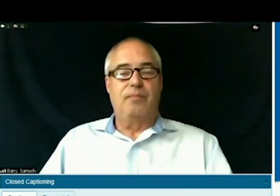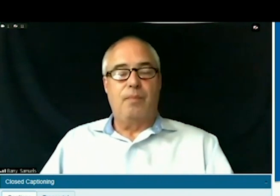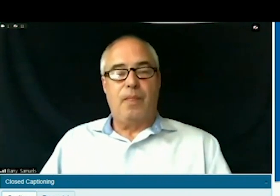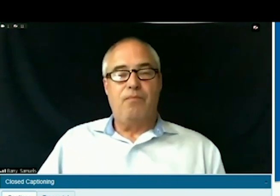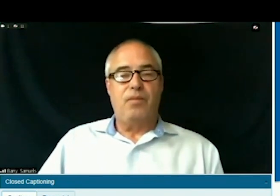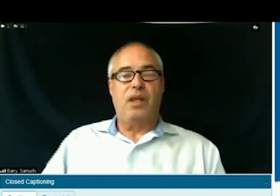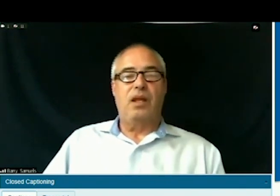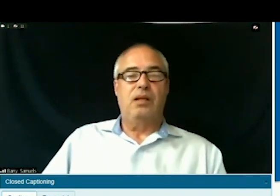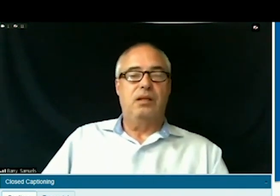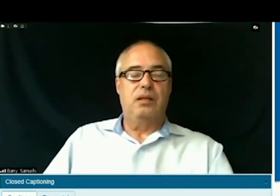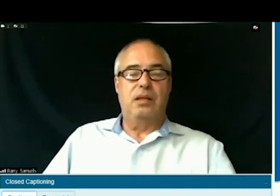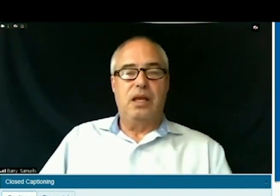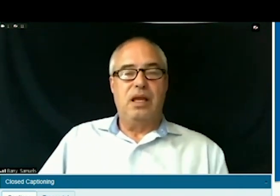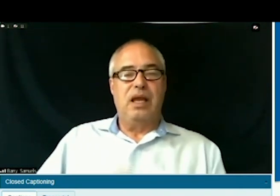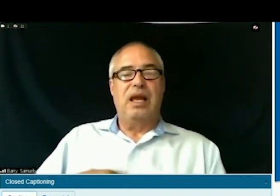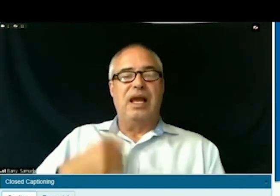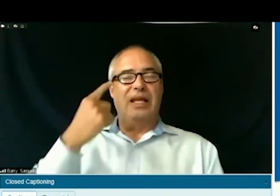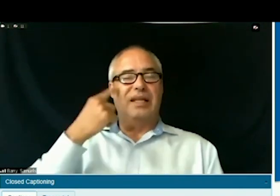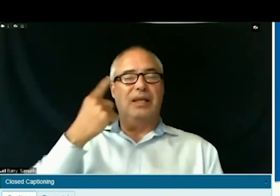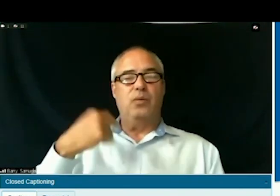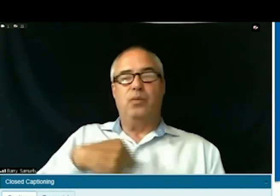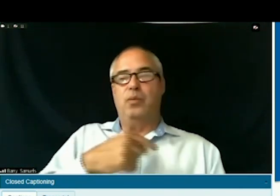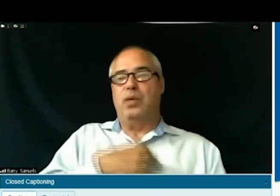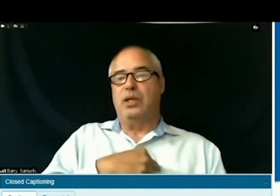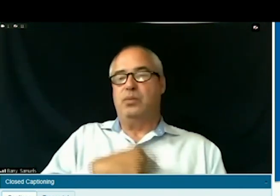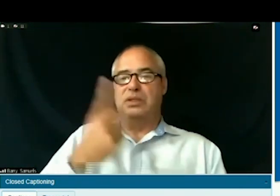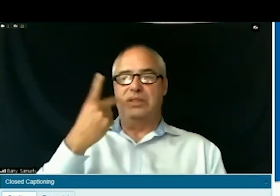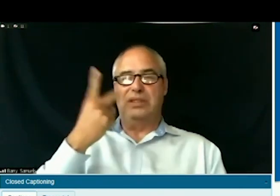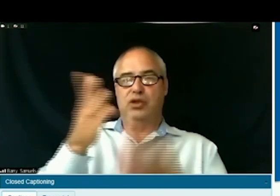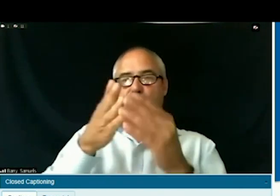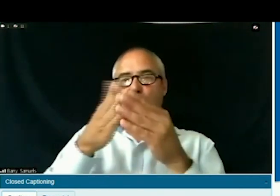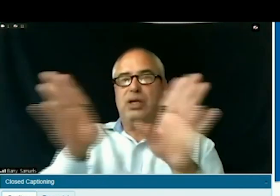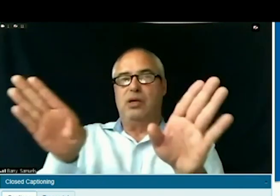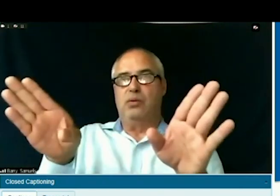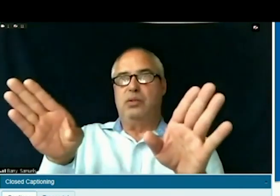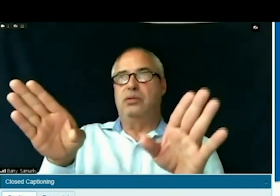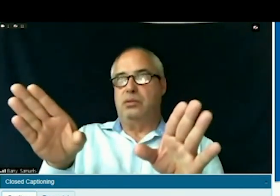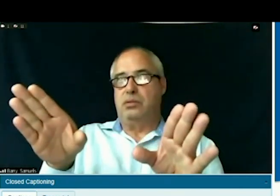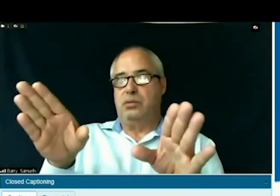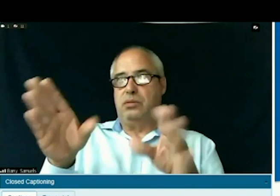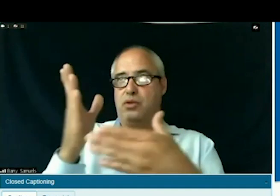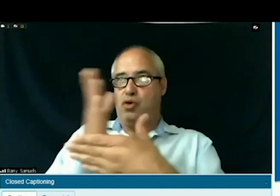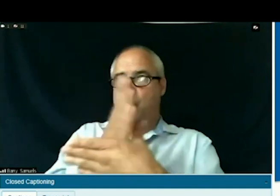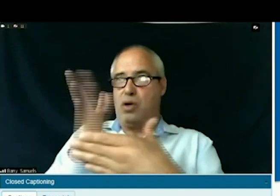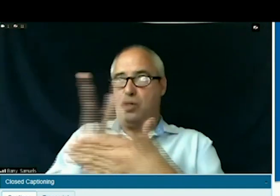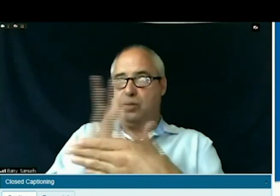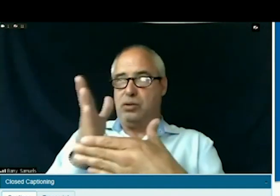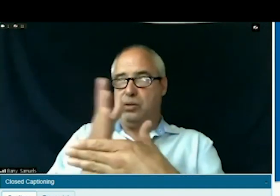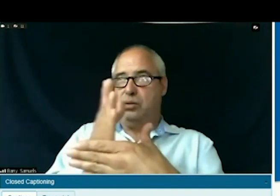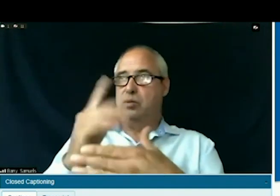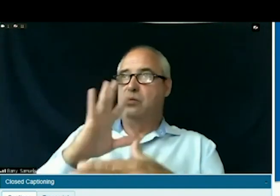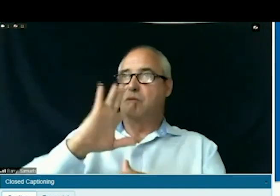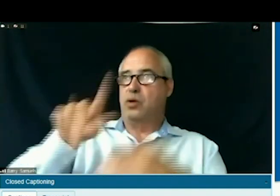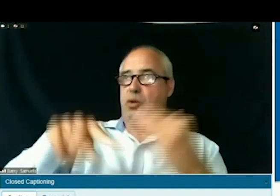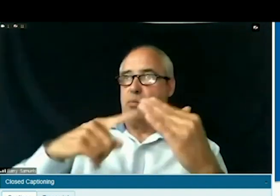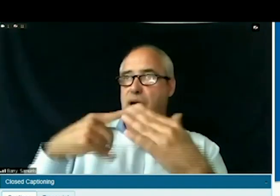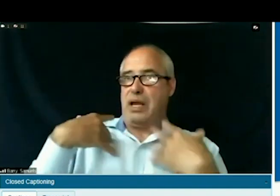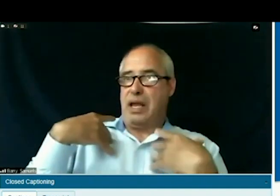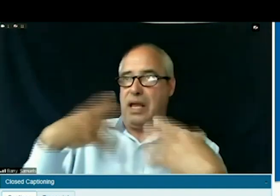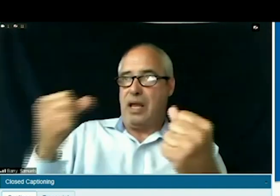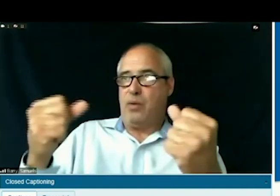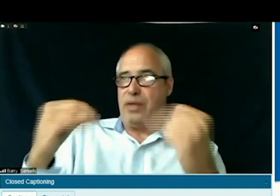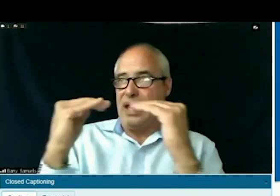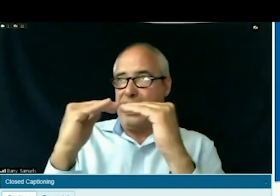I think when we look, generally speaking, right across the board and talk about health equity for people